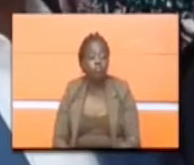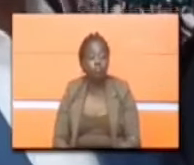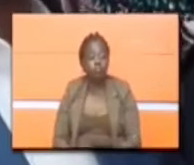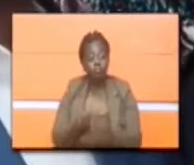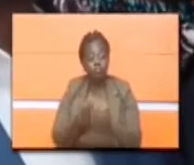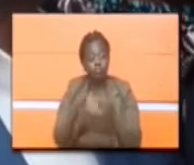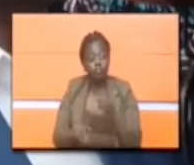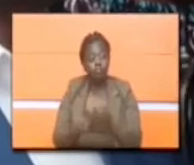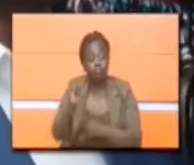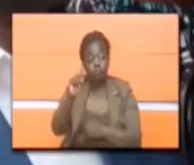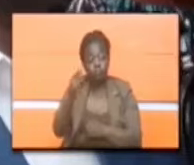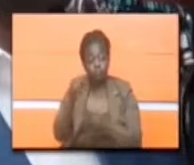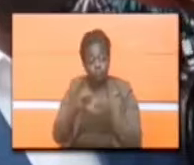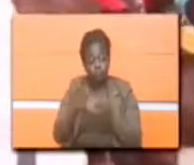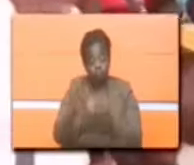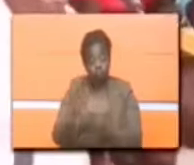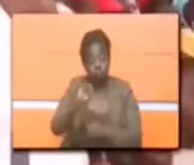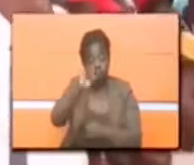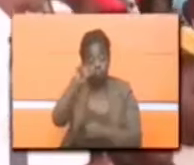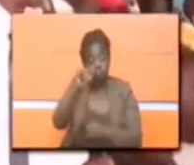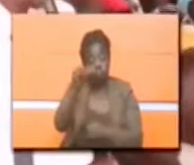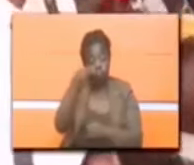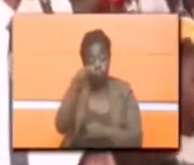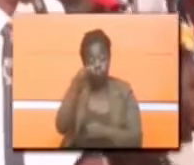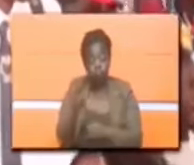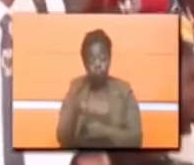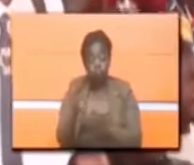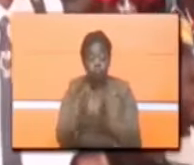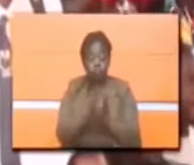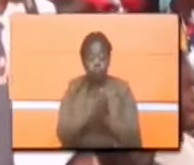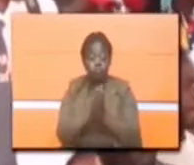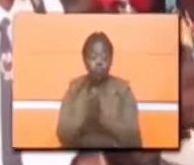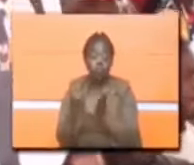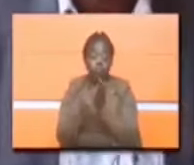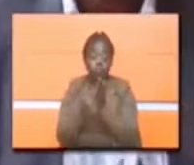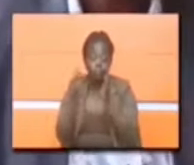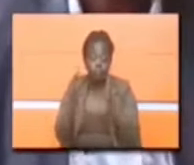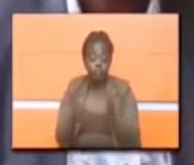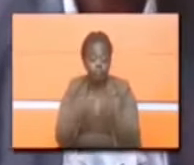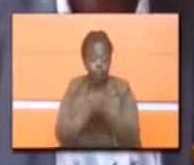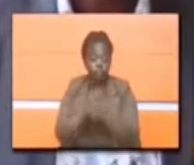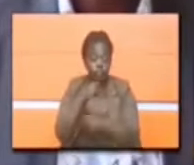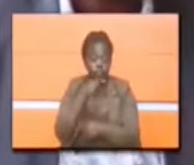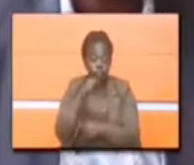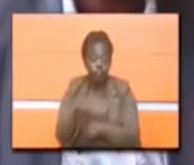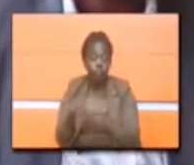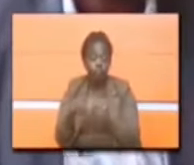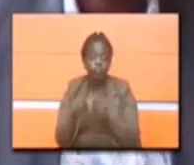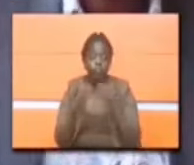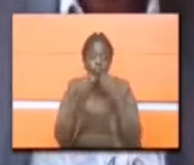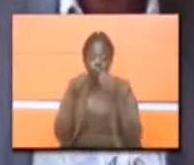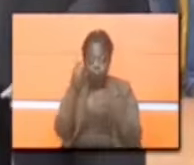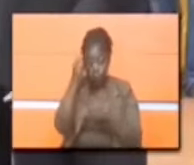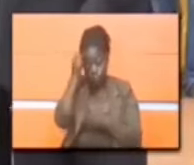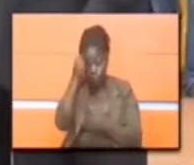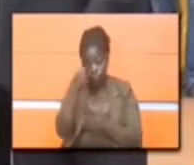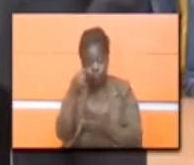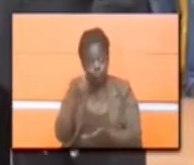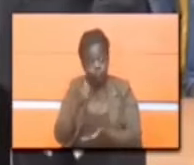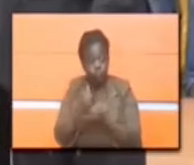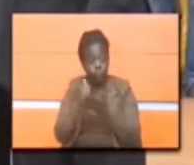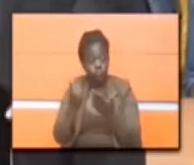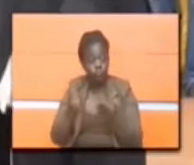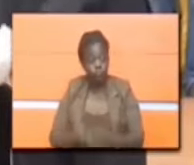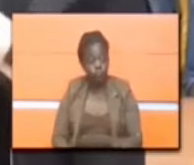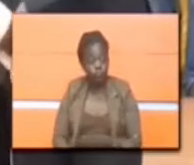mutabani w'omukulu John Tamale Mirundi yeebazizza bannayuganda olw'okwagala kitaabwe n'okusiima gavumenti olw'okubabeererawo.